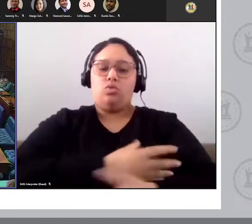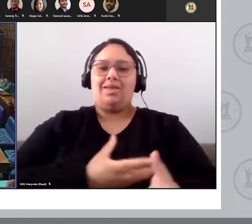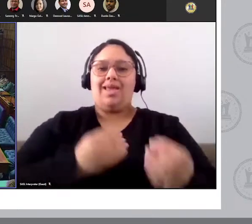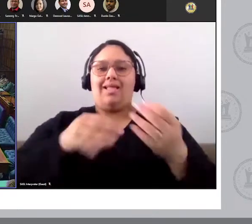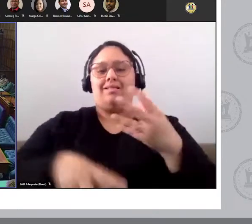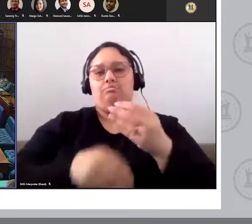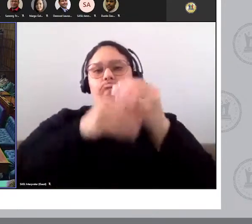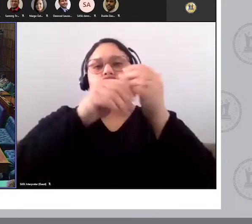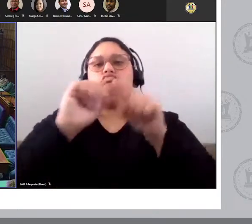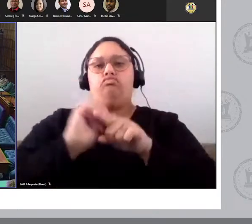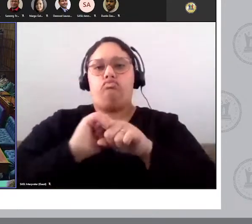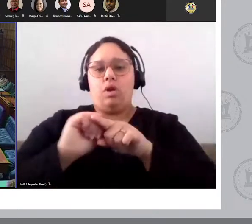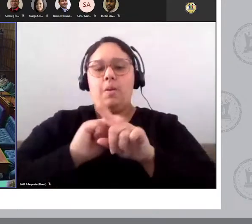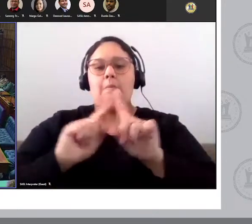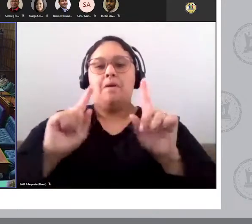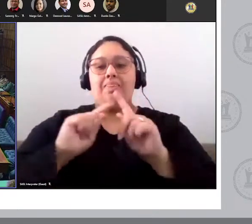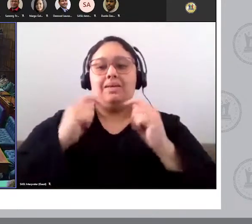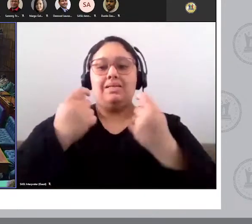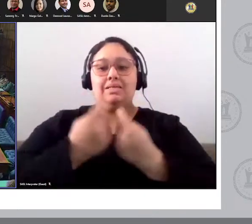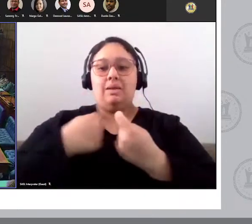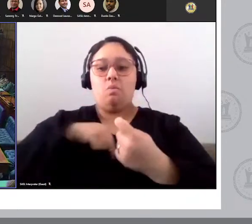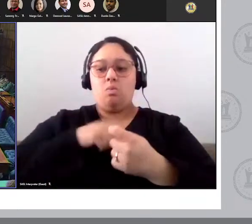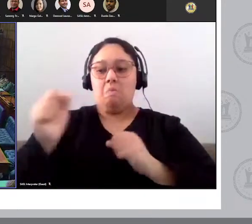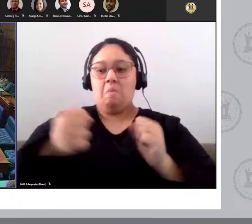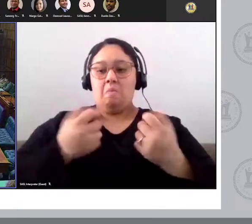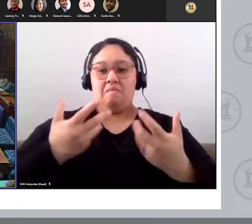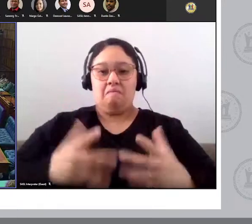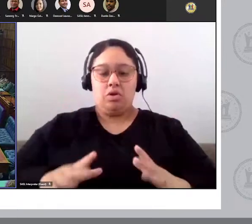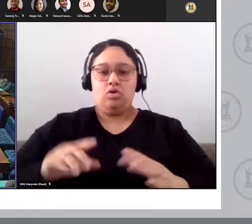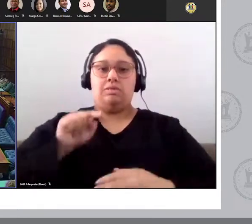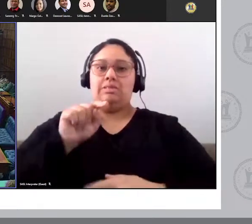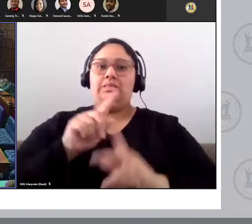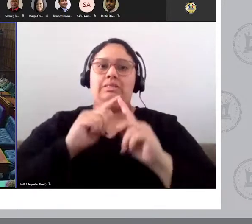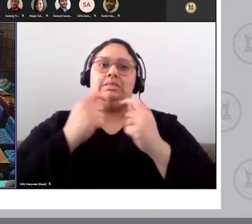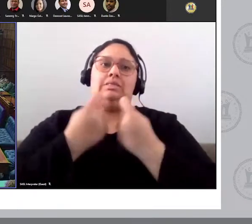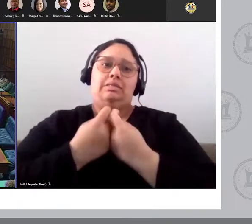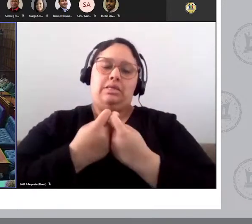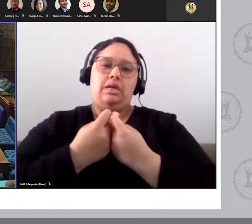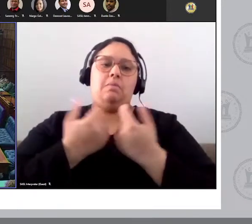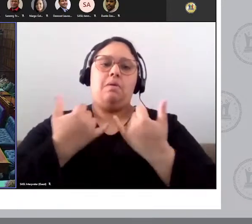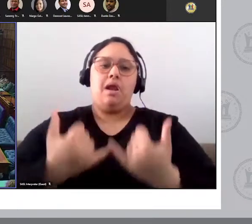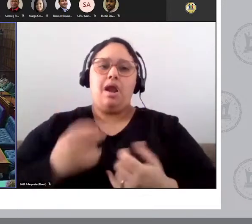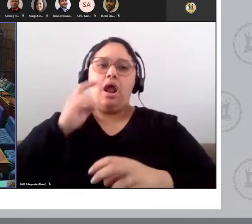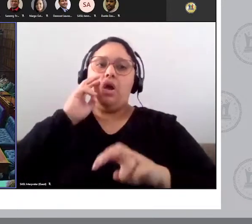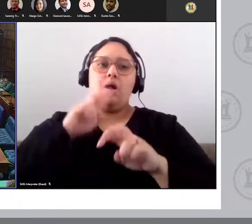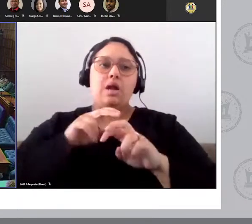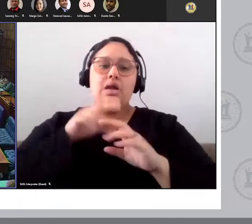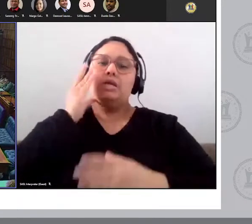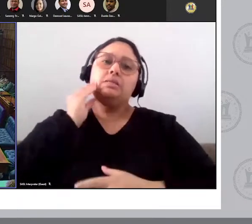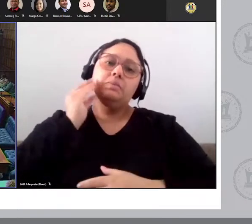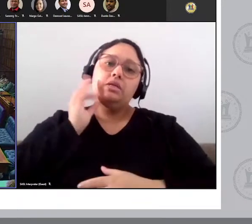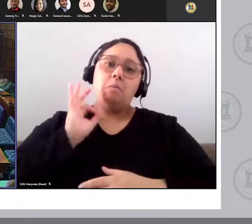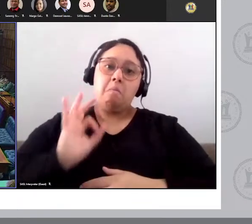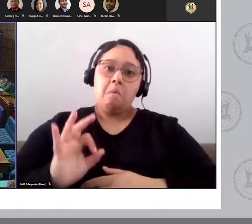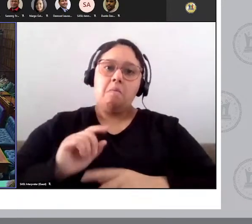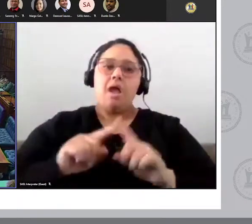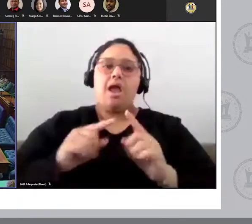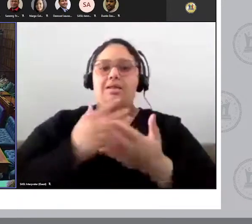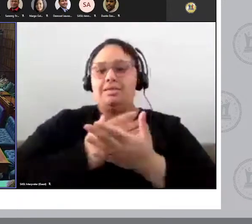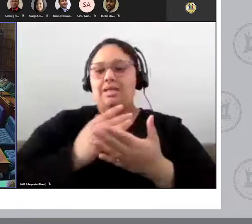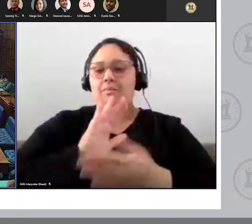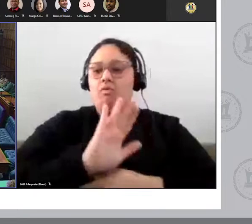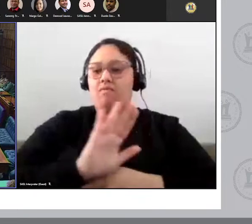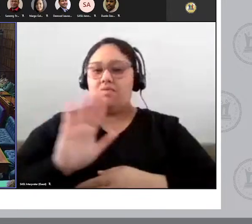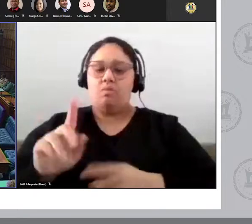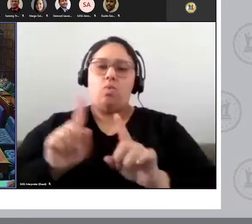additional training. But the team that we have in place is a team that has the necessary experience, and some of them